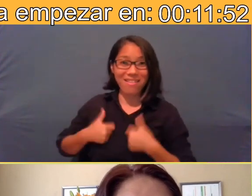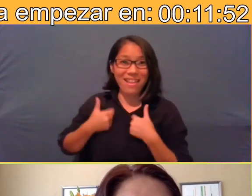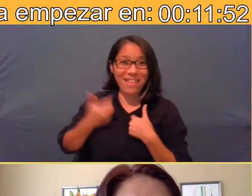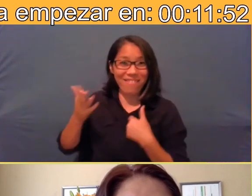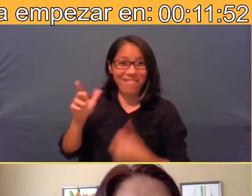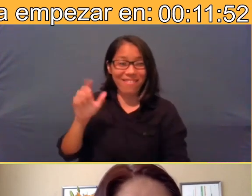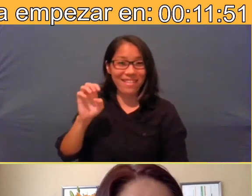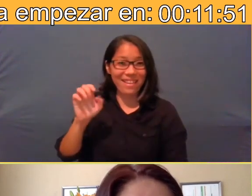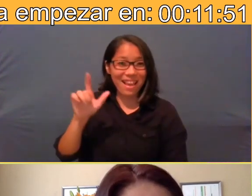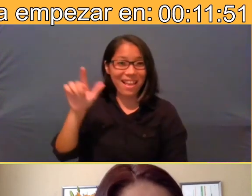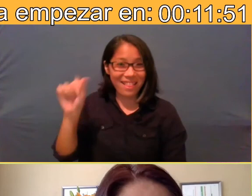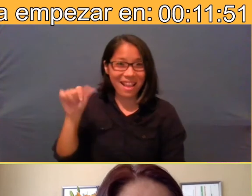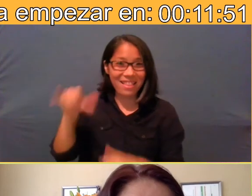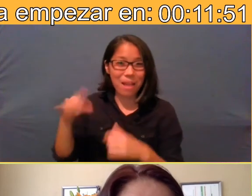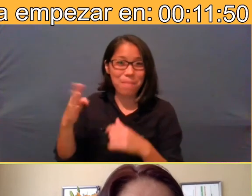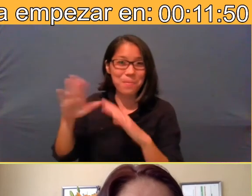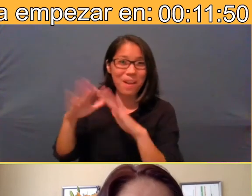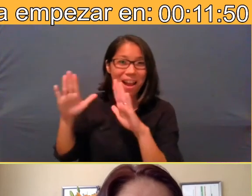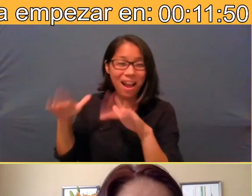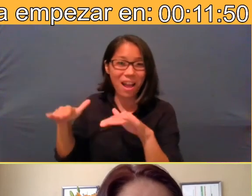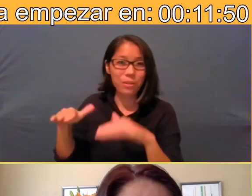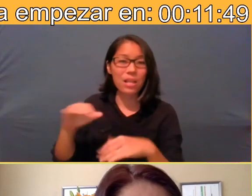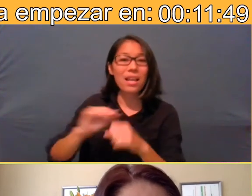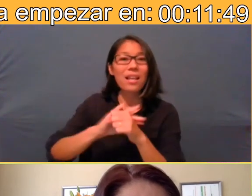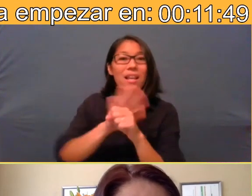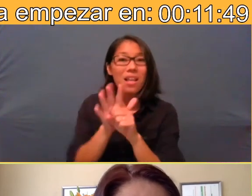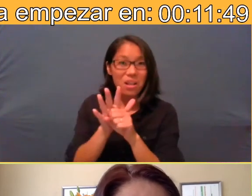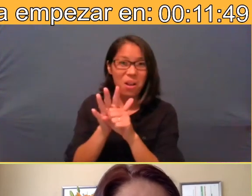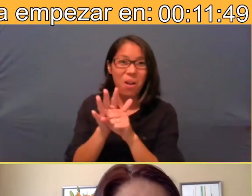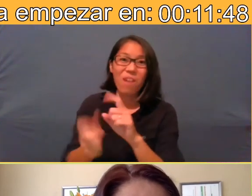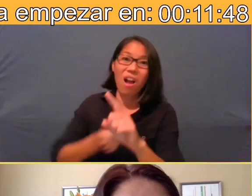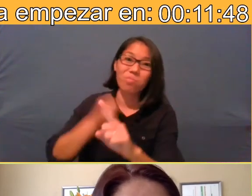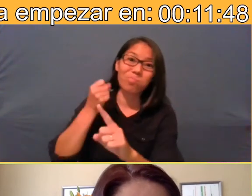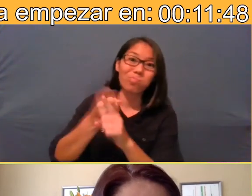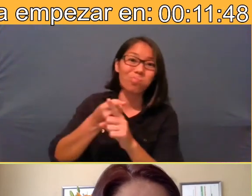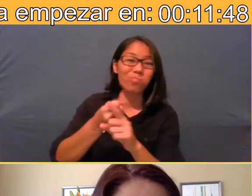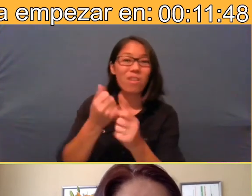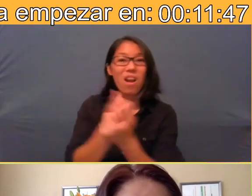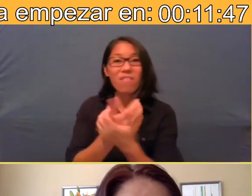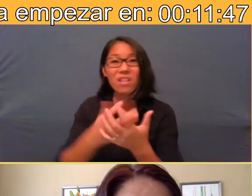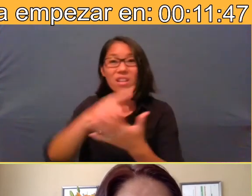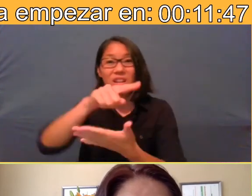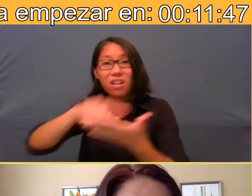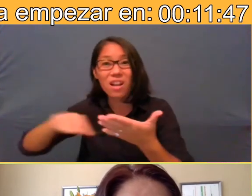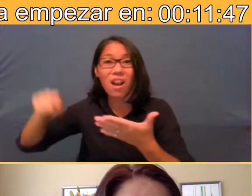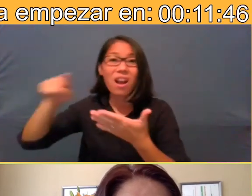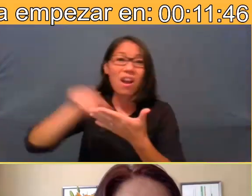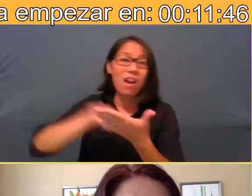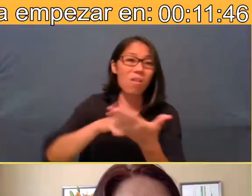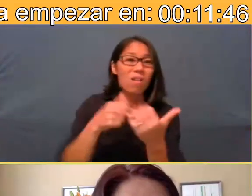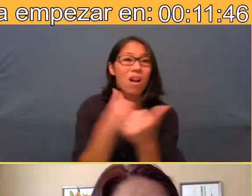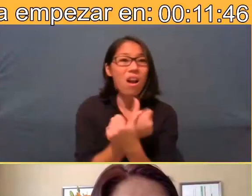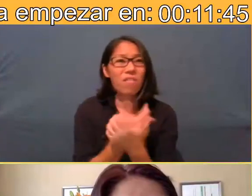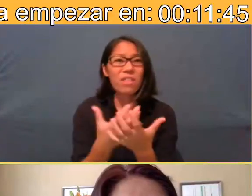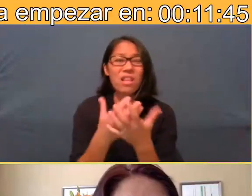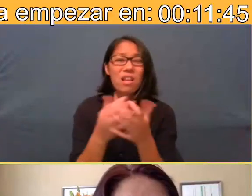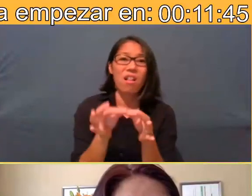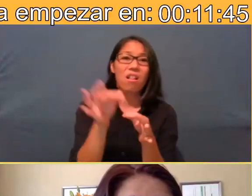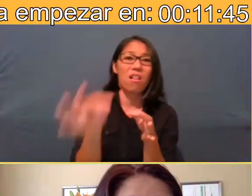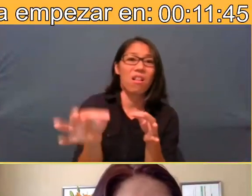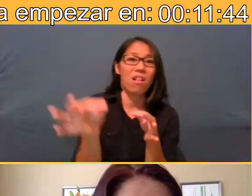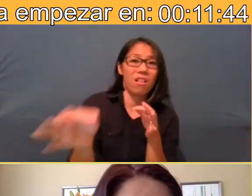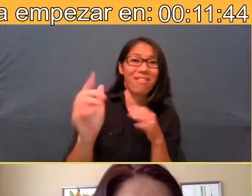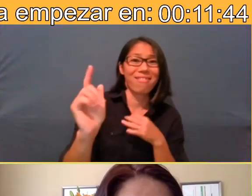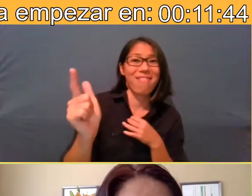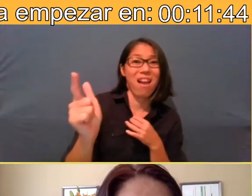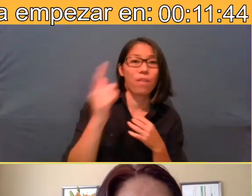then when COVID hit and everything was canceled and everything was put on hold in terms